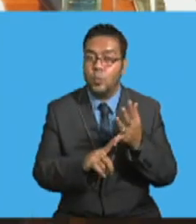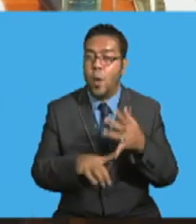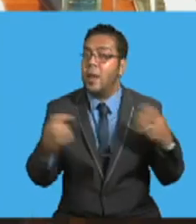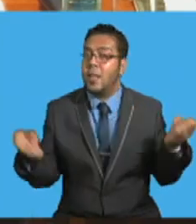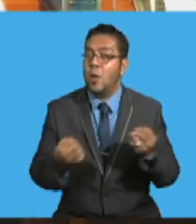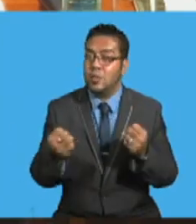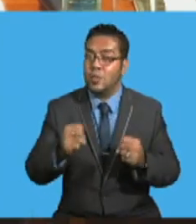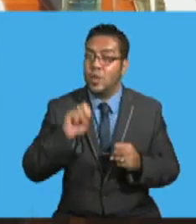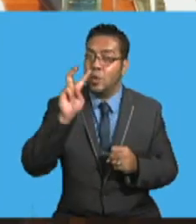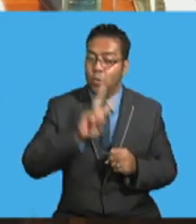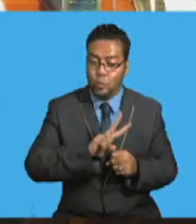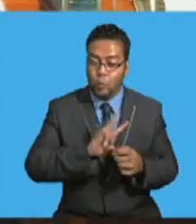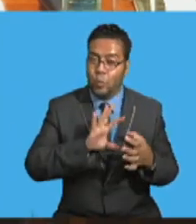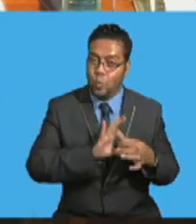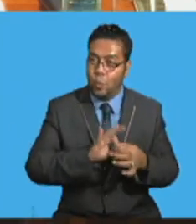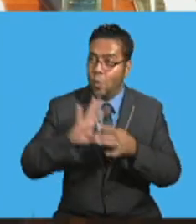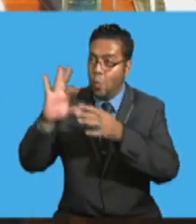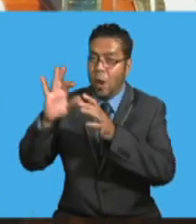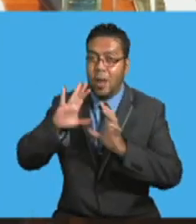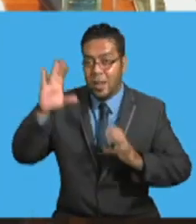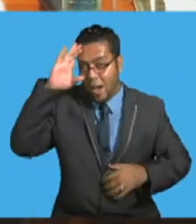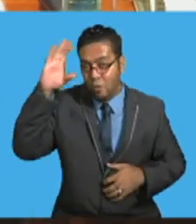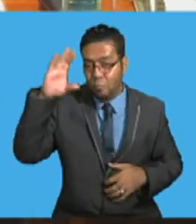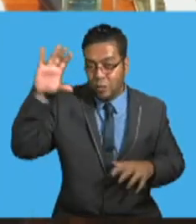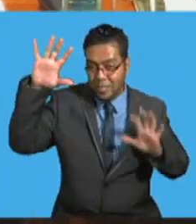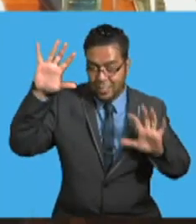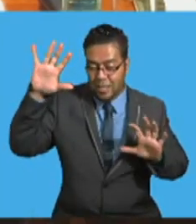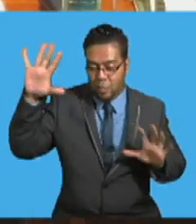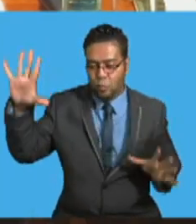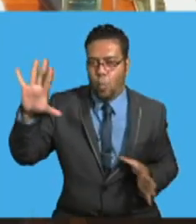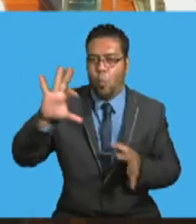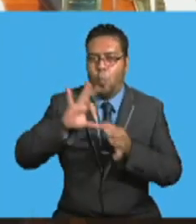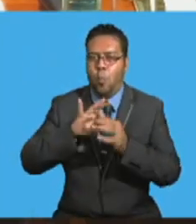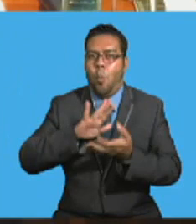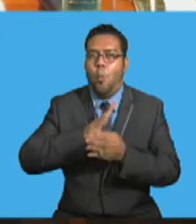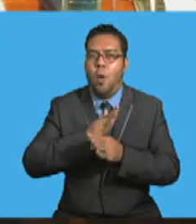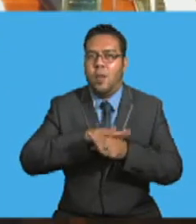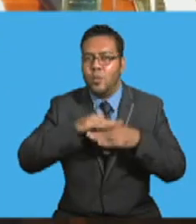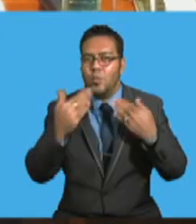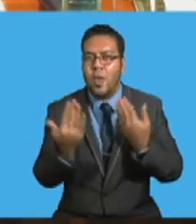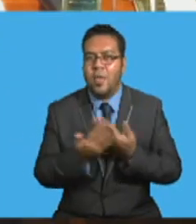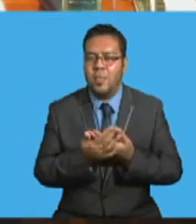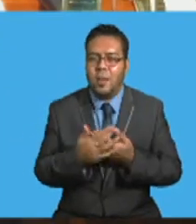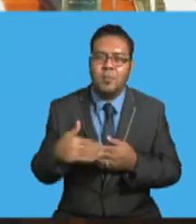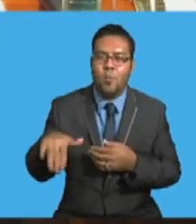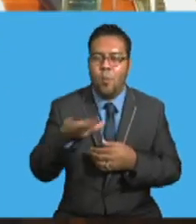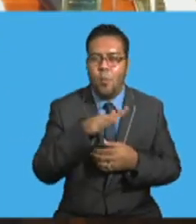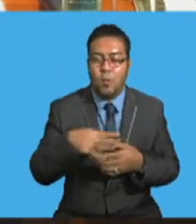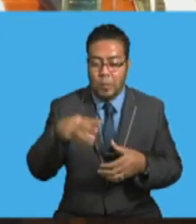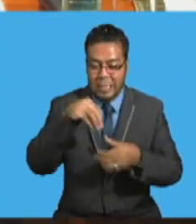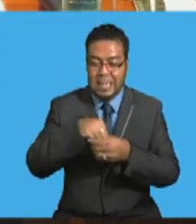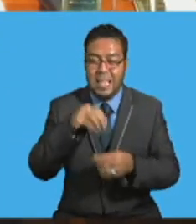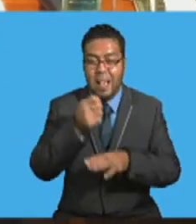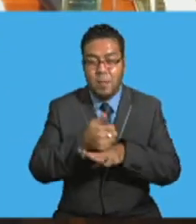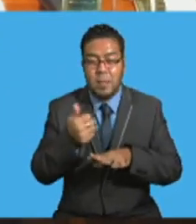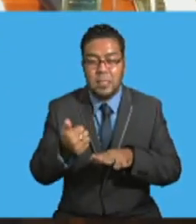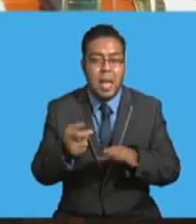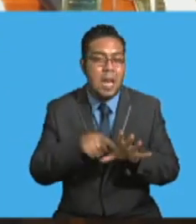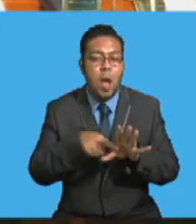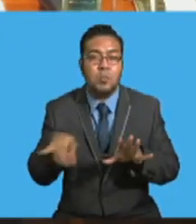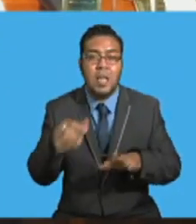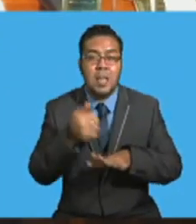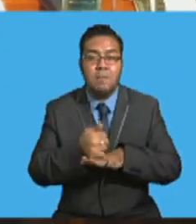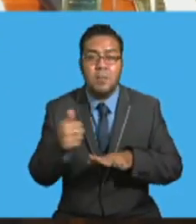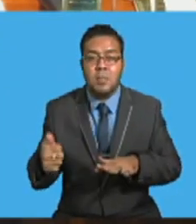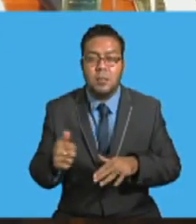two countries to work together on mutual areas of cooperation with all stakeholders within the government and outside the